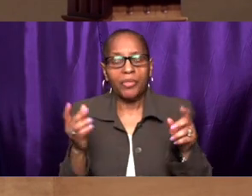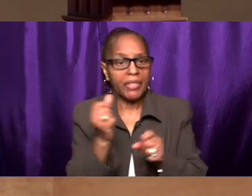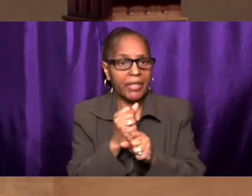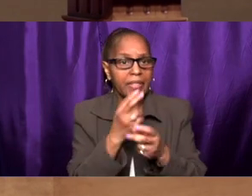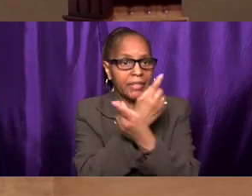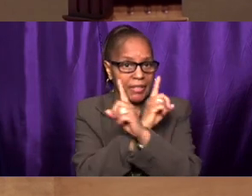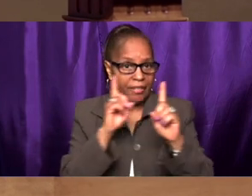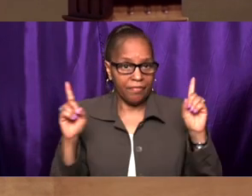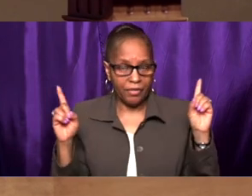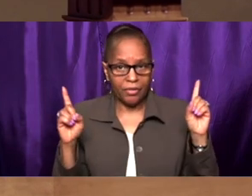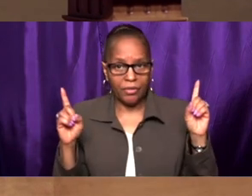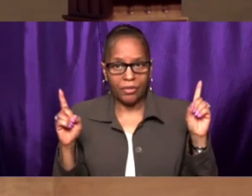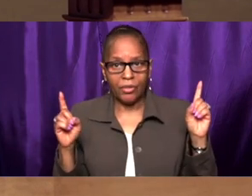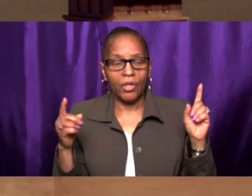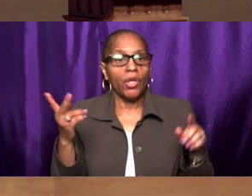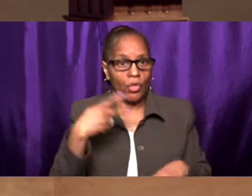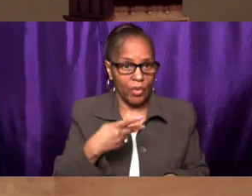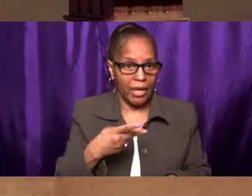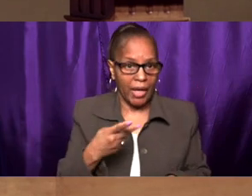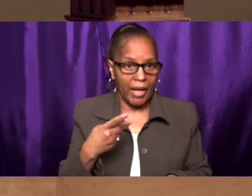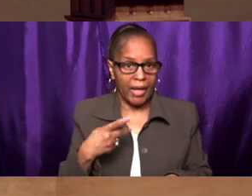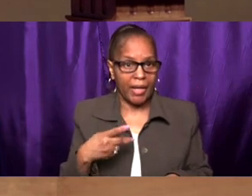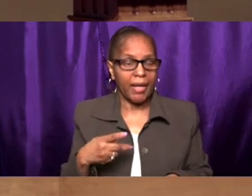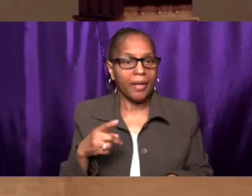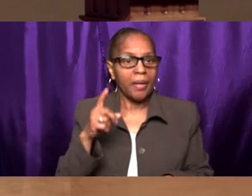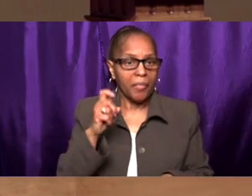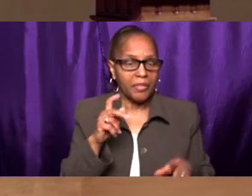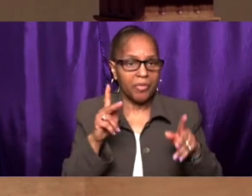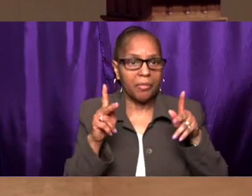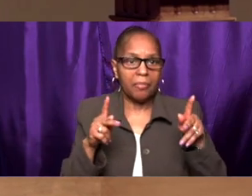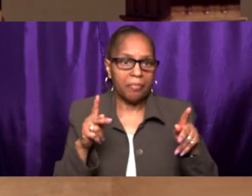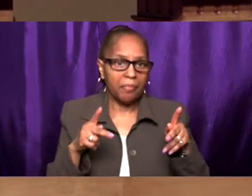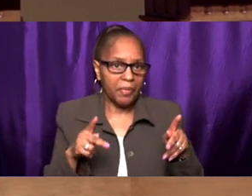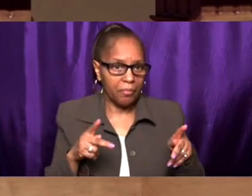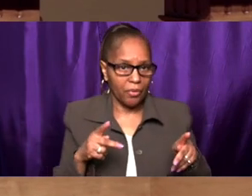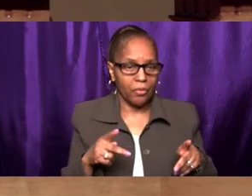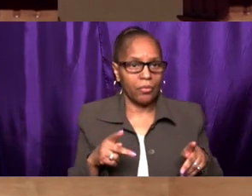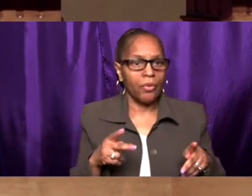delivered, you and I must be stewards of cultivating an atmosphere